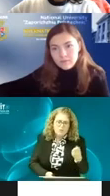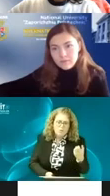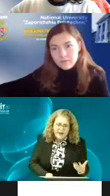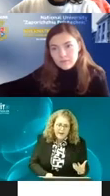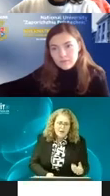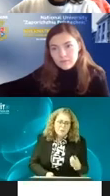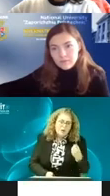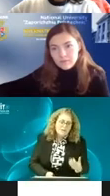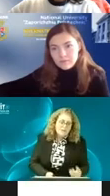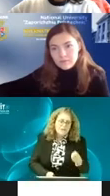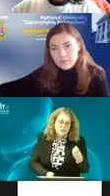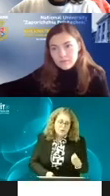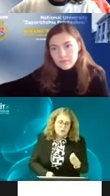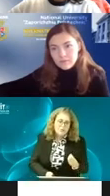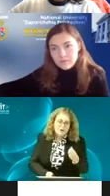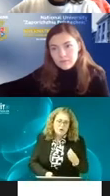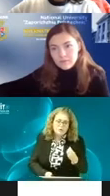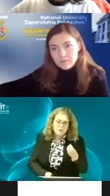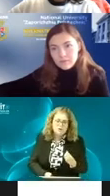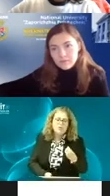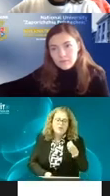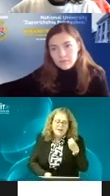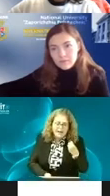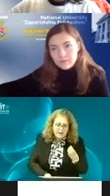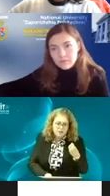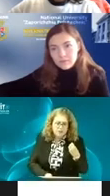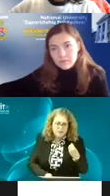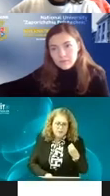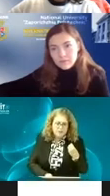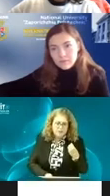important. Why? Because this is a story about human-machine